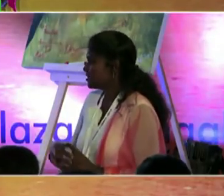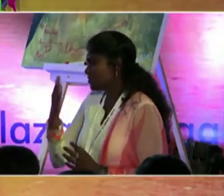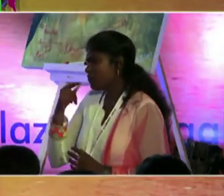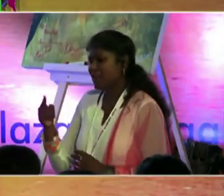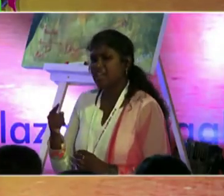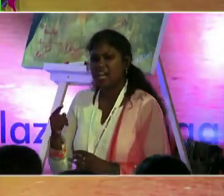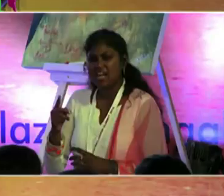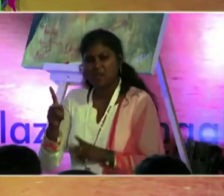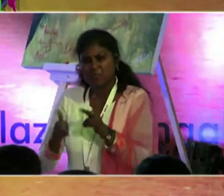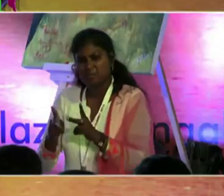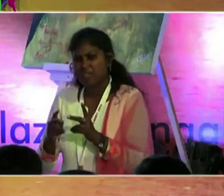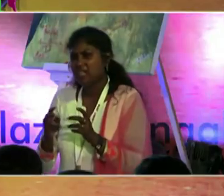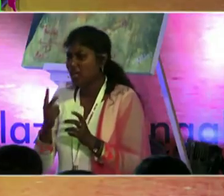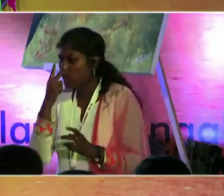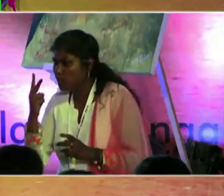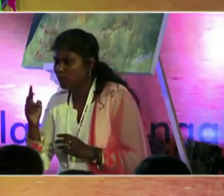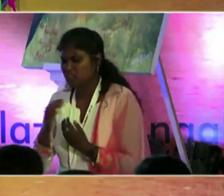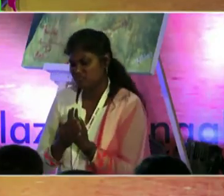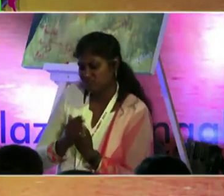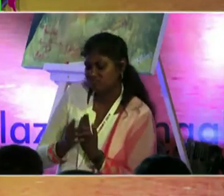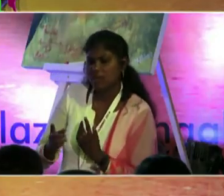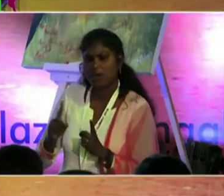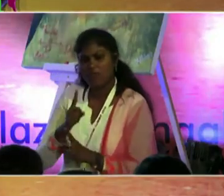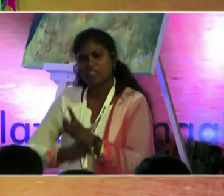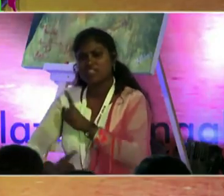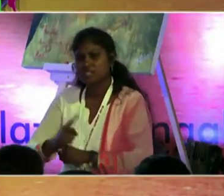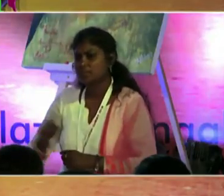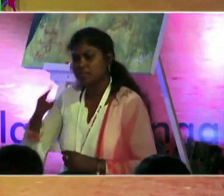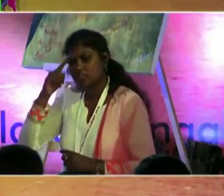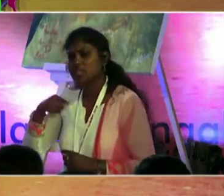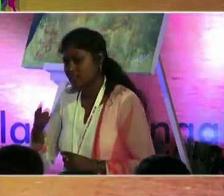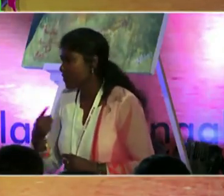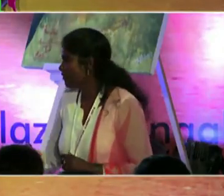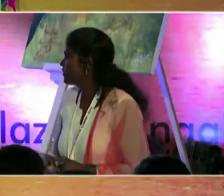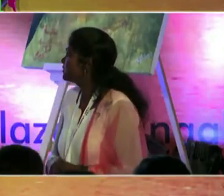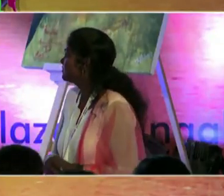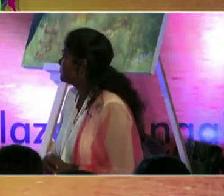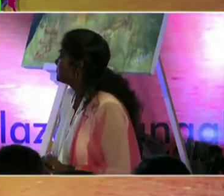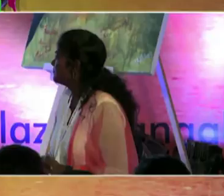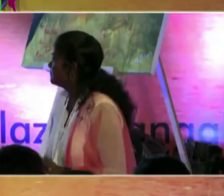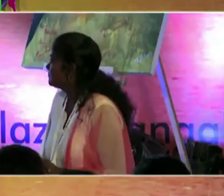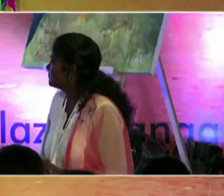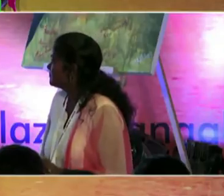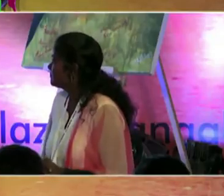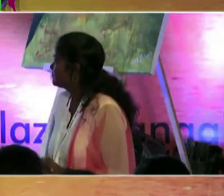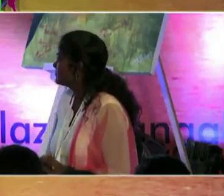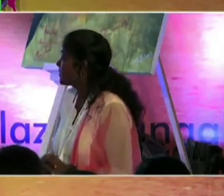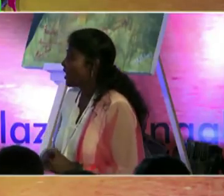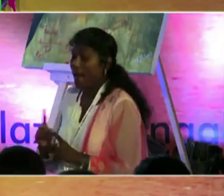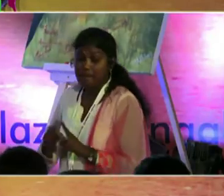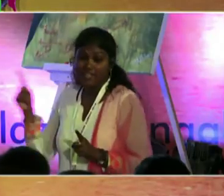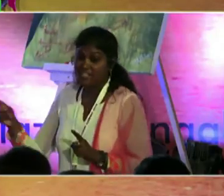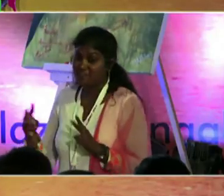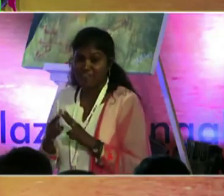not with empathy? But I must say, I've been one of the most luckiest